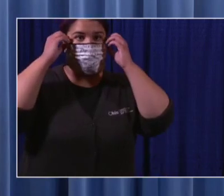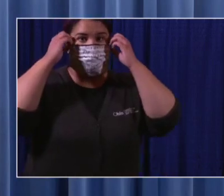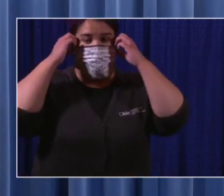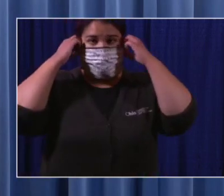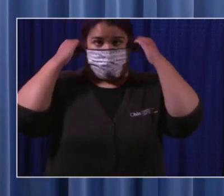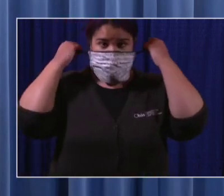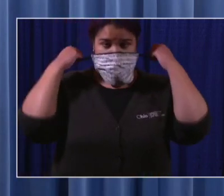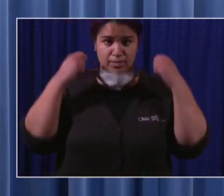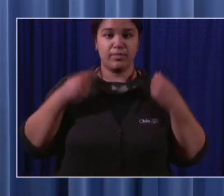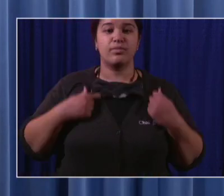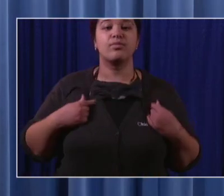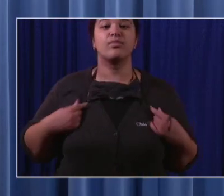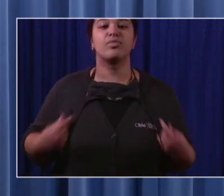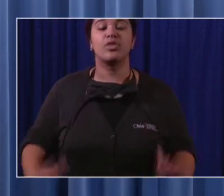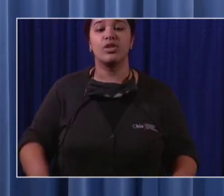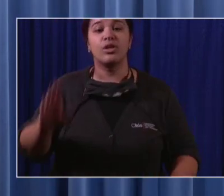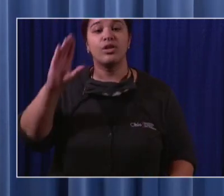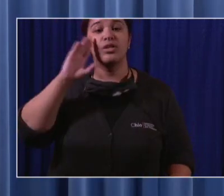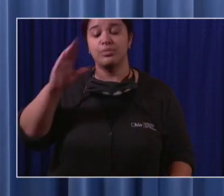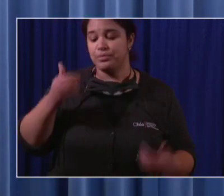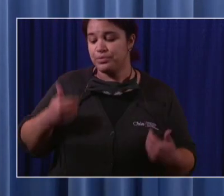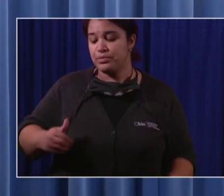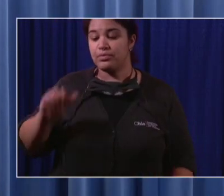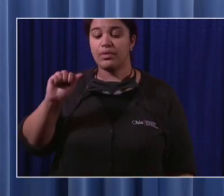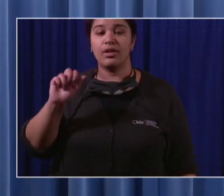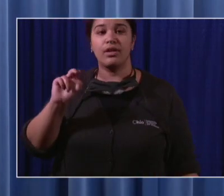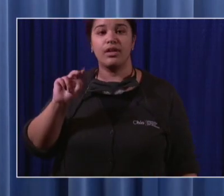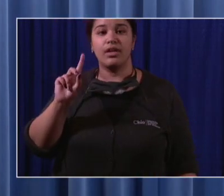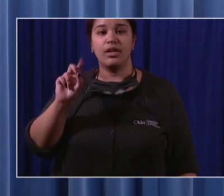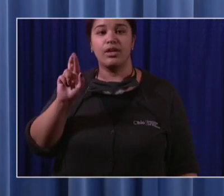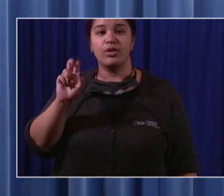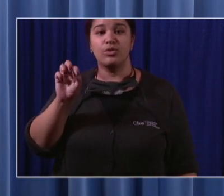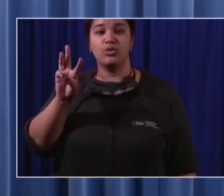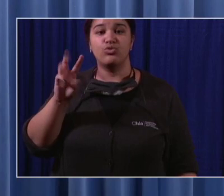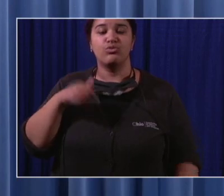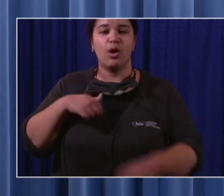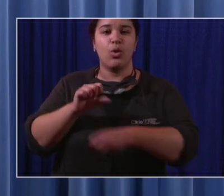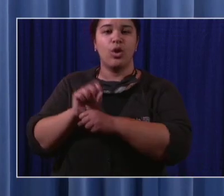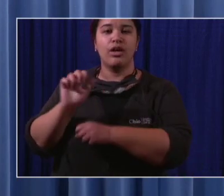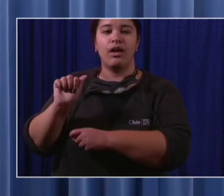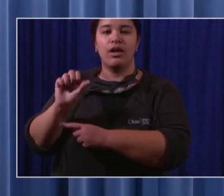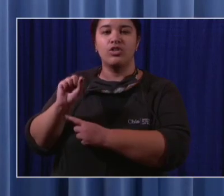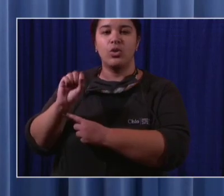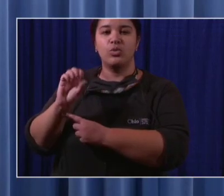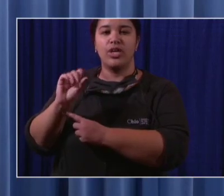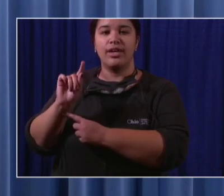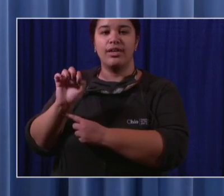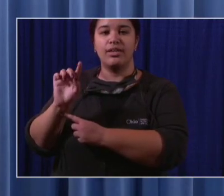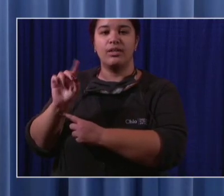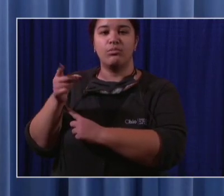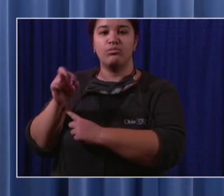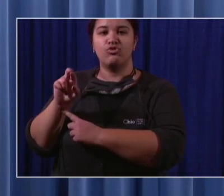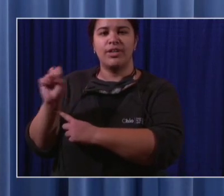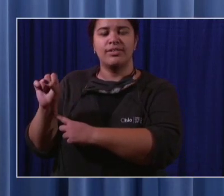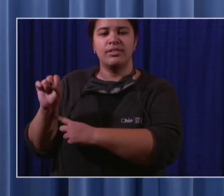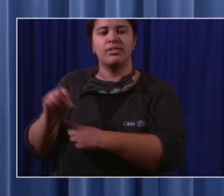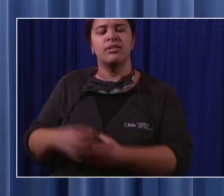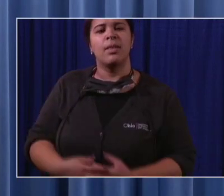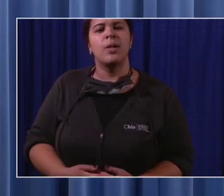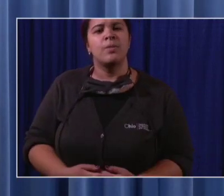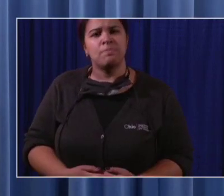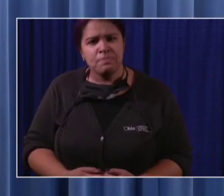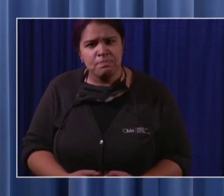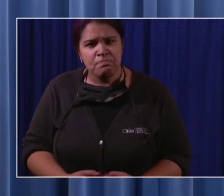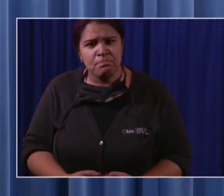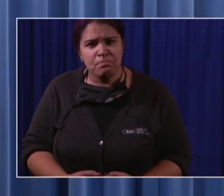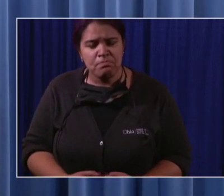Hi, Governor. Andrew Welsh-Huggins with the Associated Press. Governor, why shouldn't you